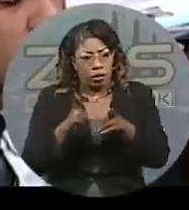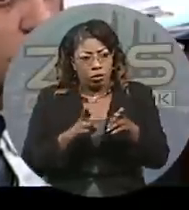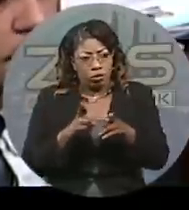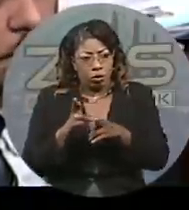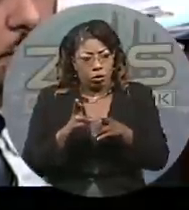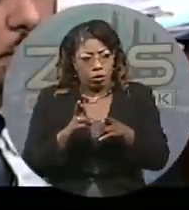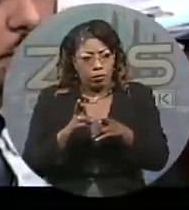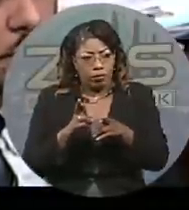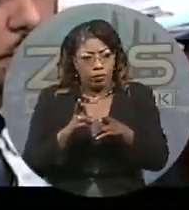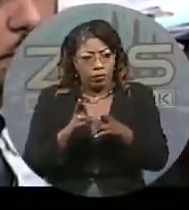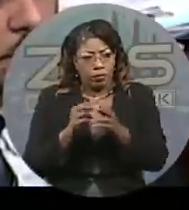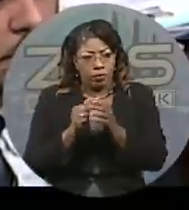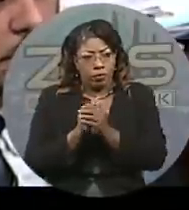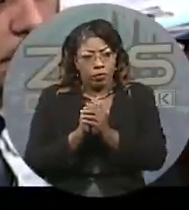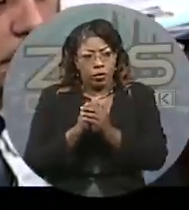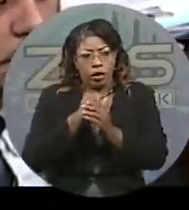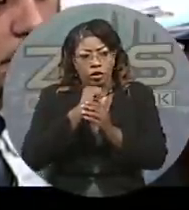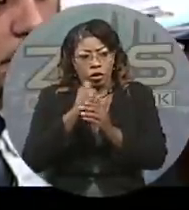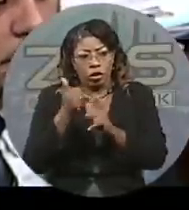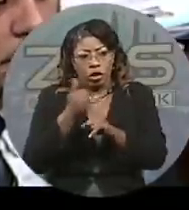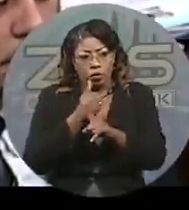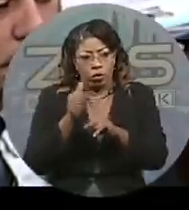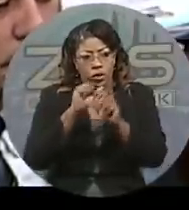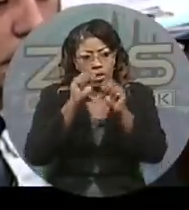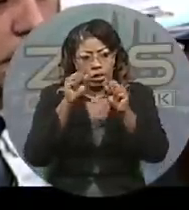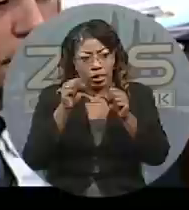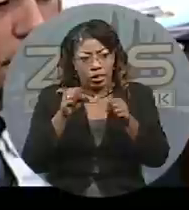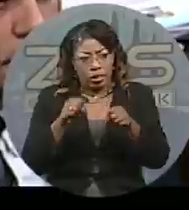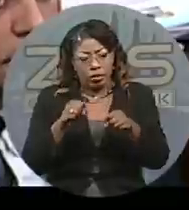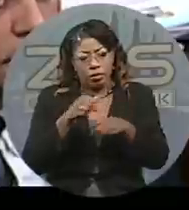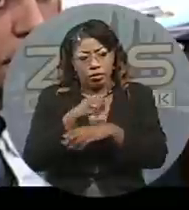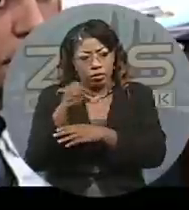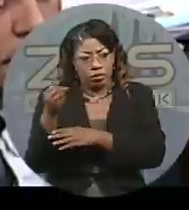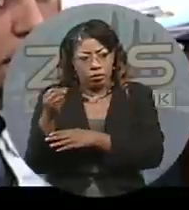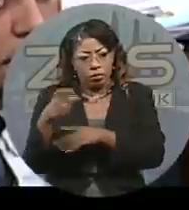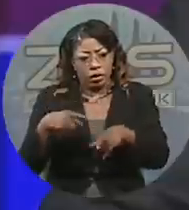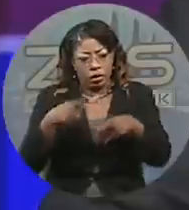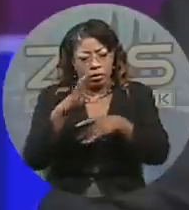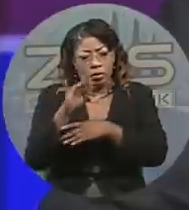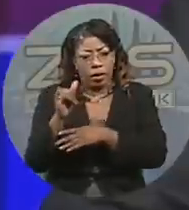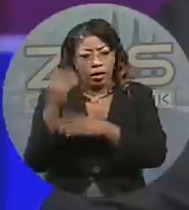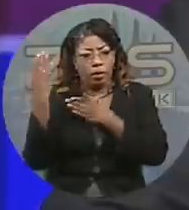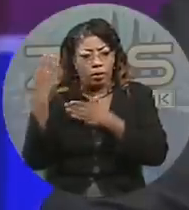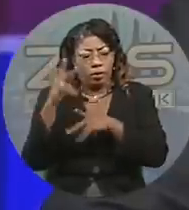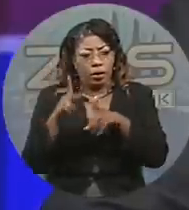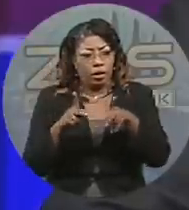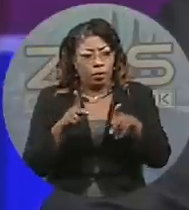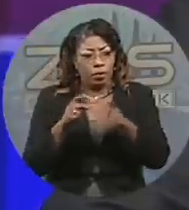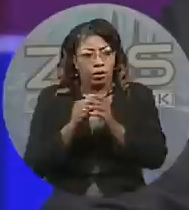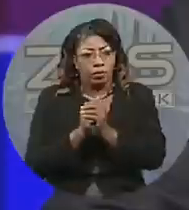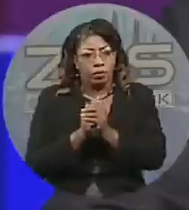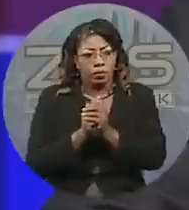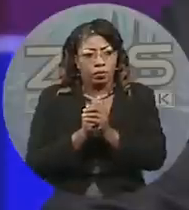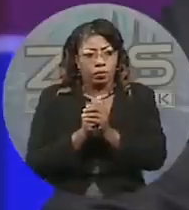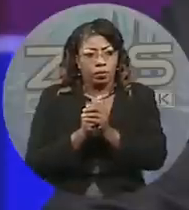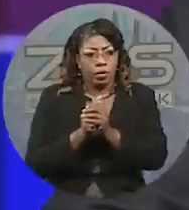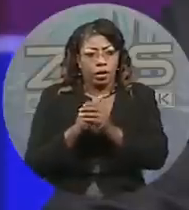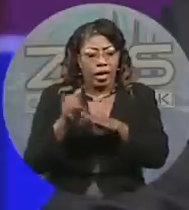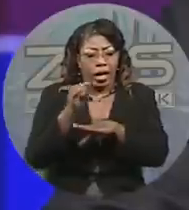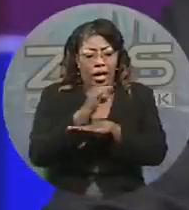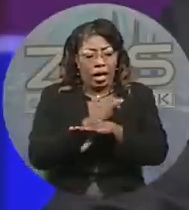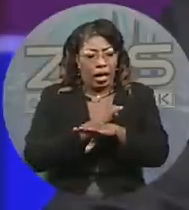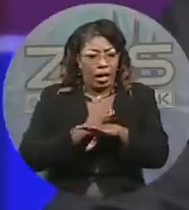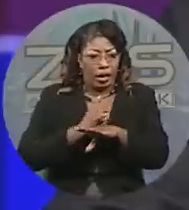prevent abuse of the system and resources provided by the Bahamian people. Last week's two-day island-wide